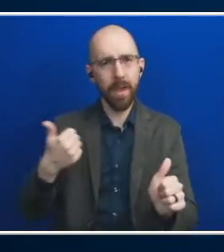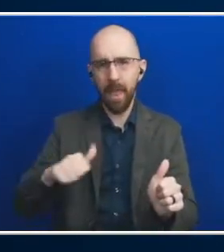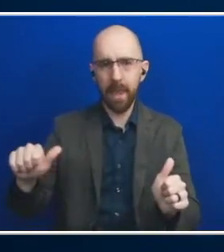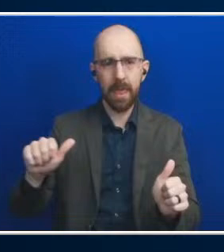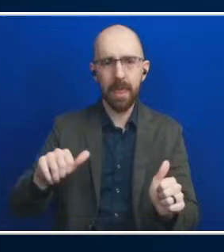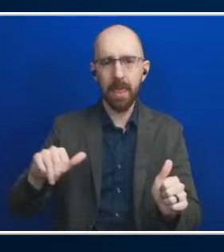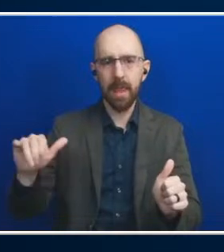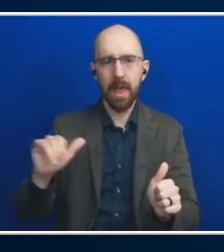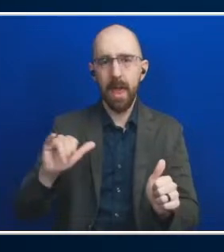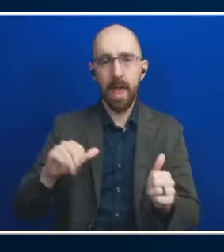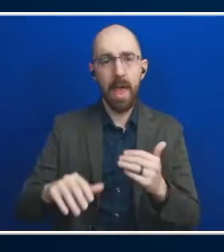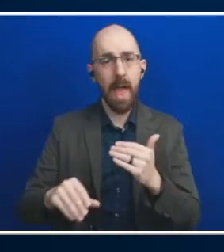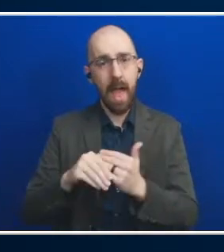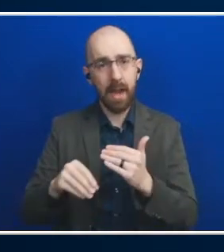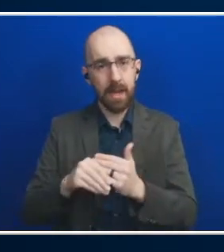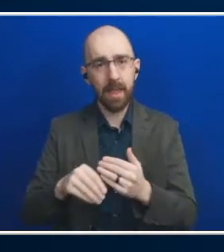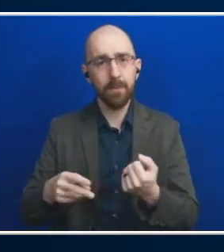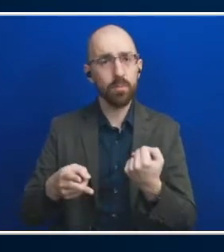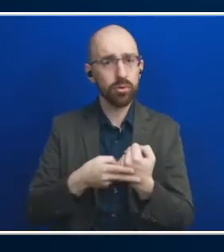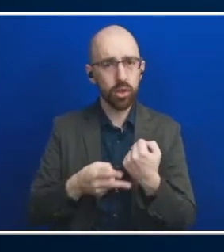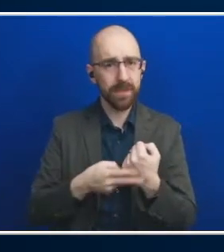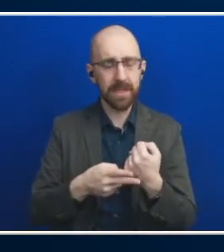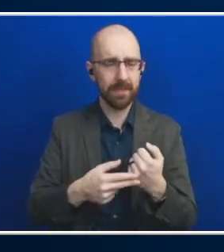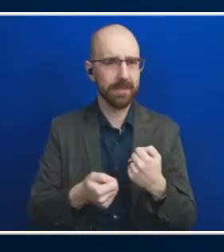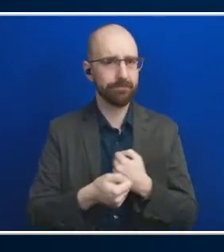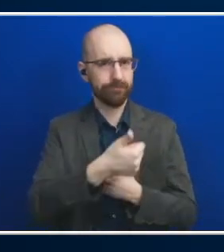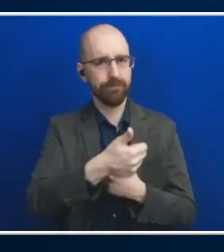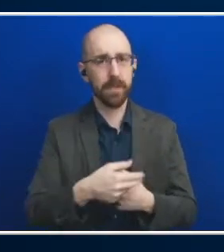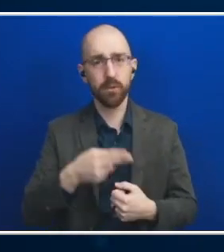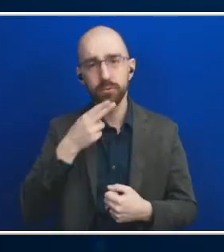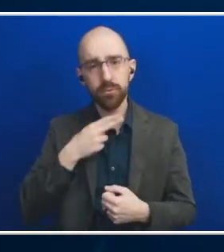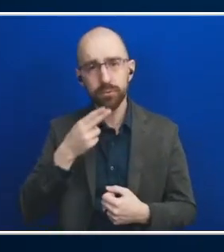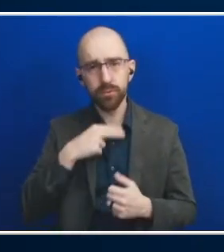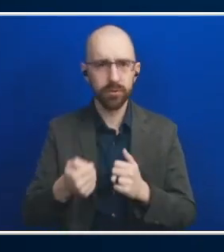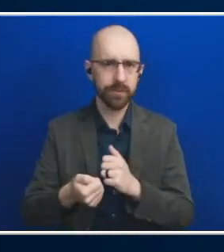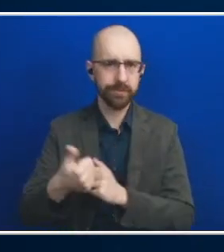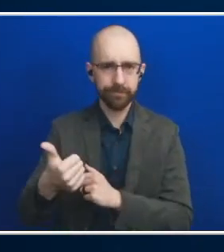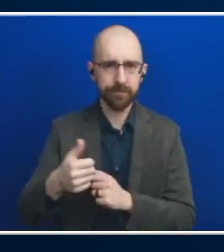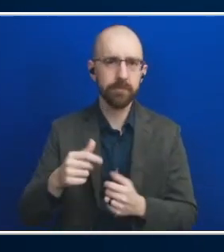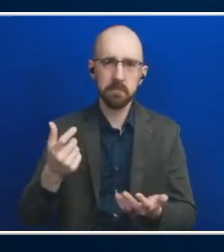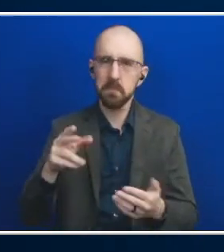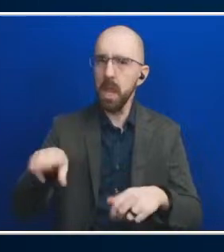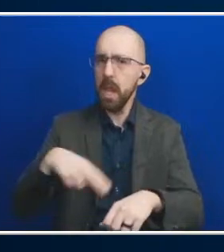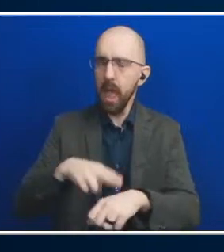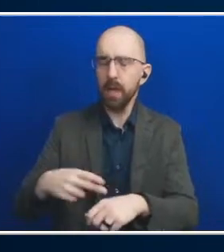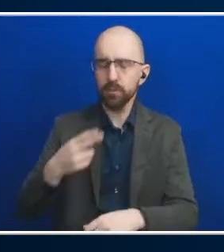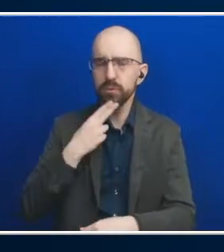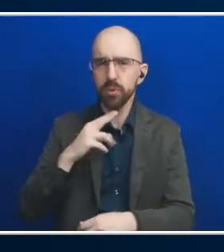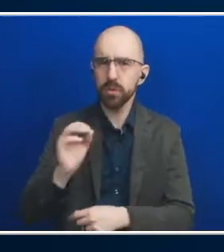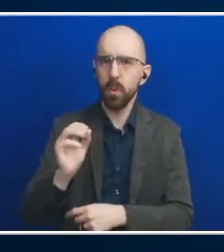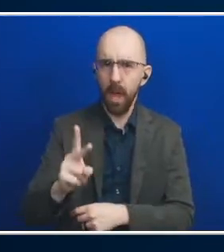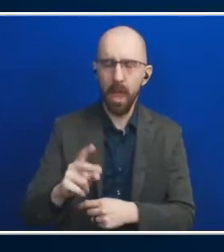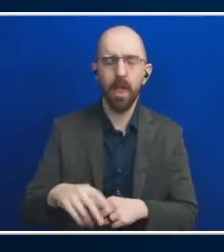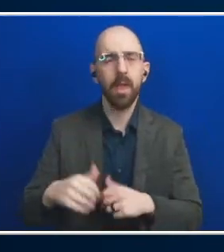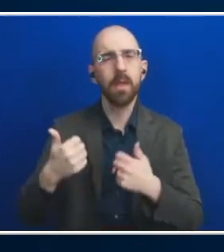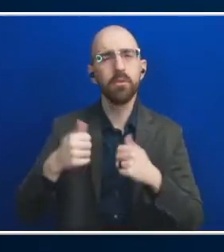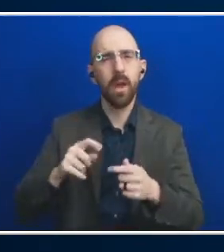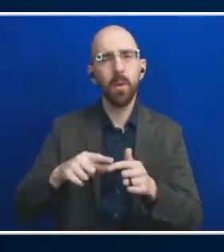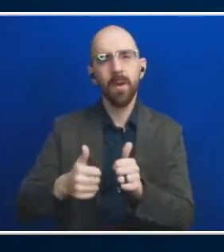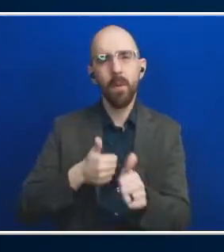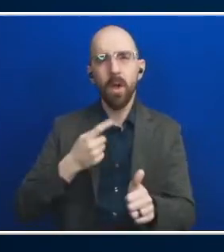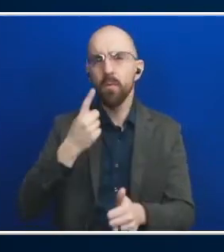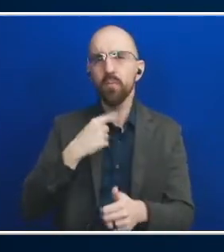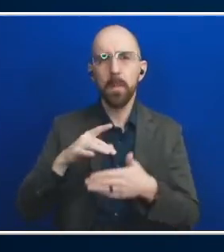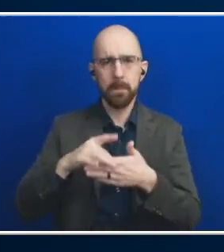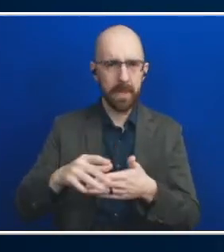additives and preservatives in there, trying to avoid sugar as much as possible unless it's natural. Just trying to avoid red meat as well, and things that are kind of